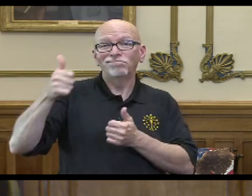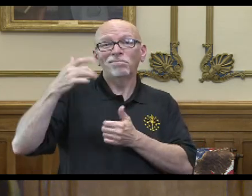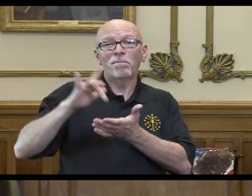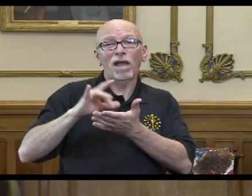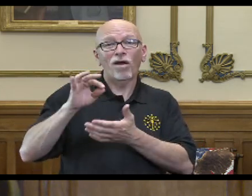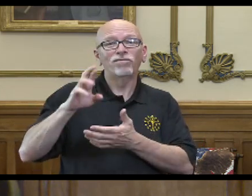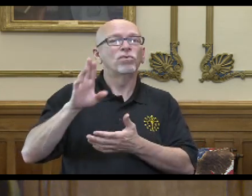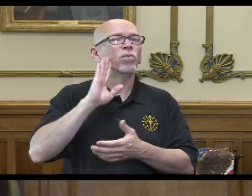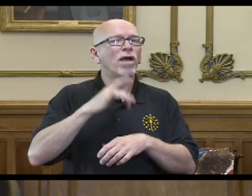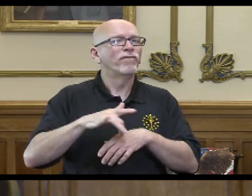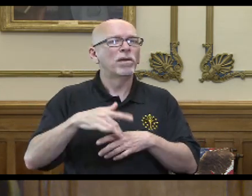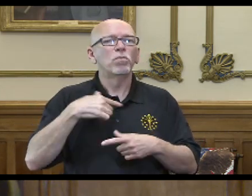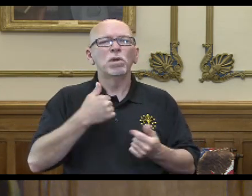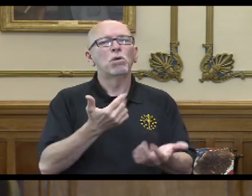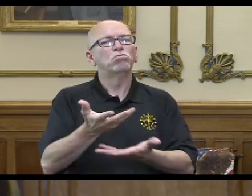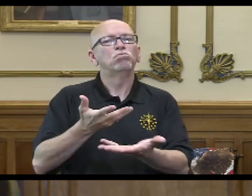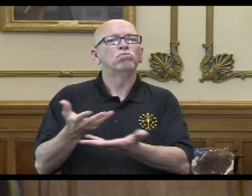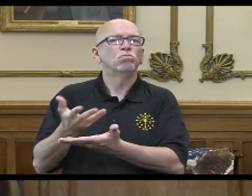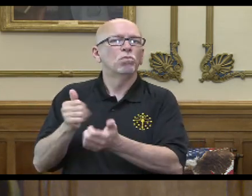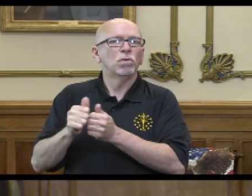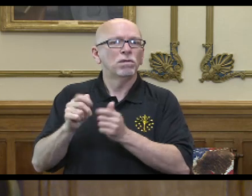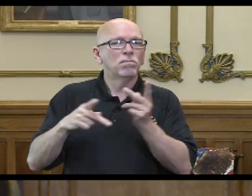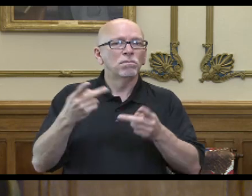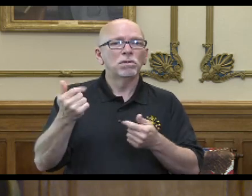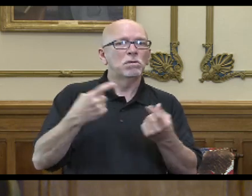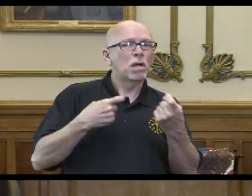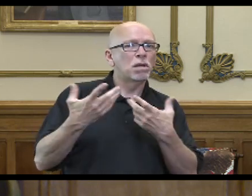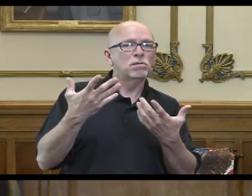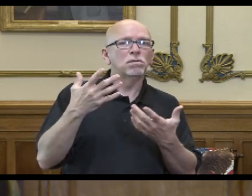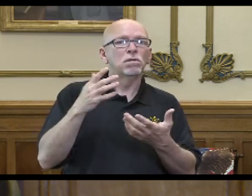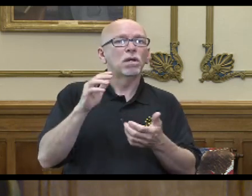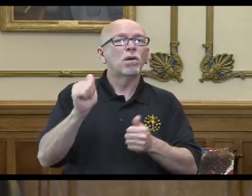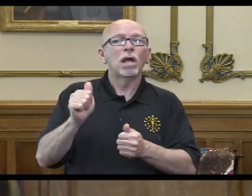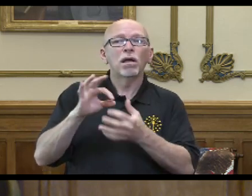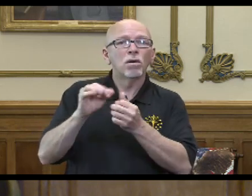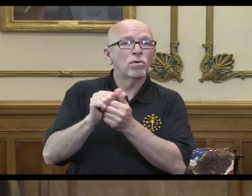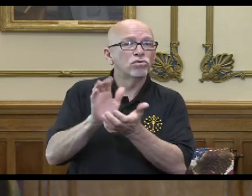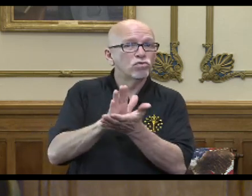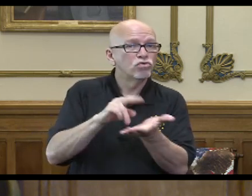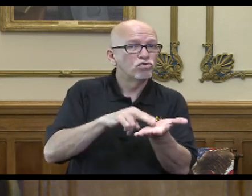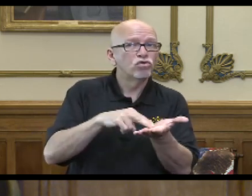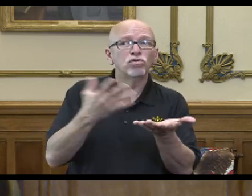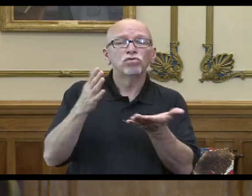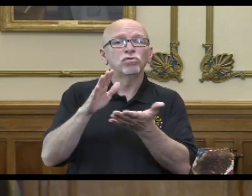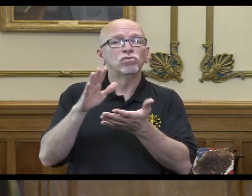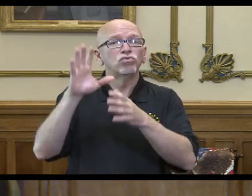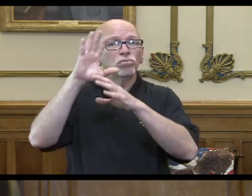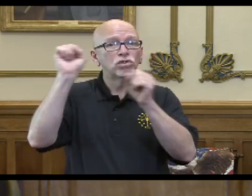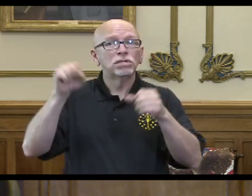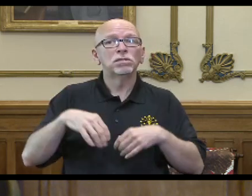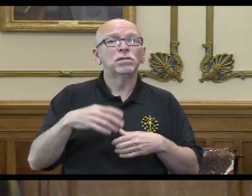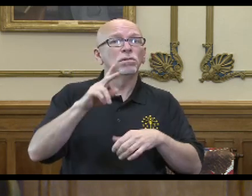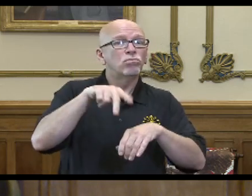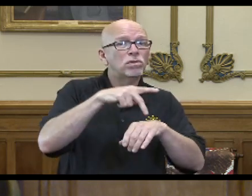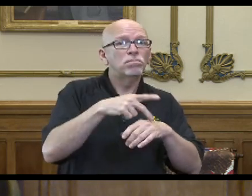available to have discussions. We hope to be able to spend time with the school nurses, superintendents, principals, as indicated in the